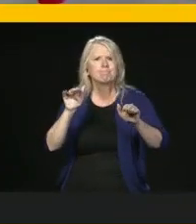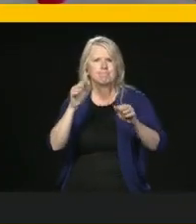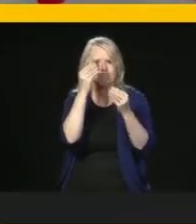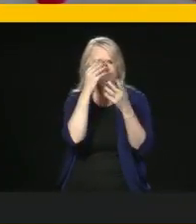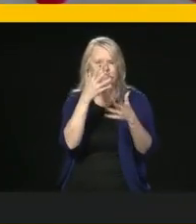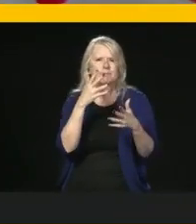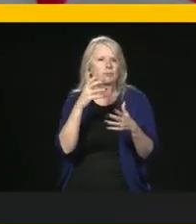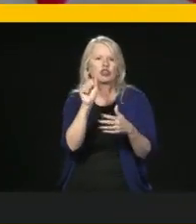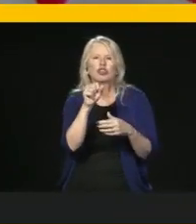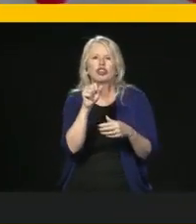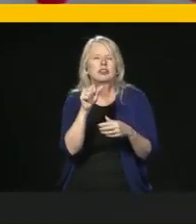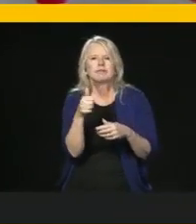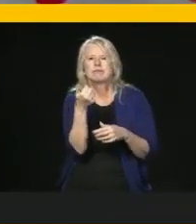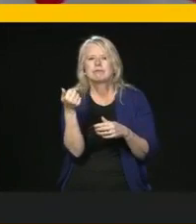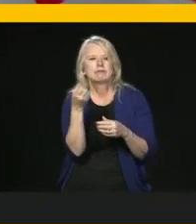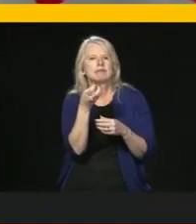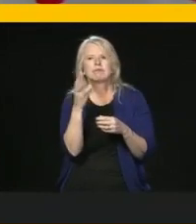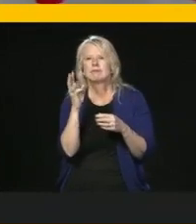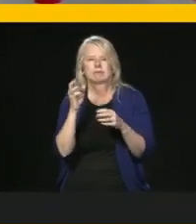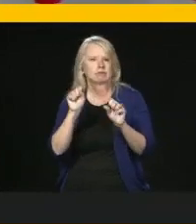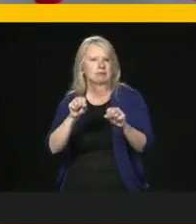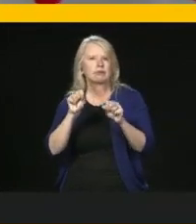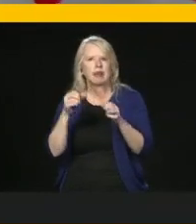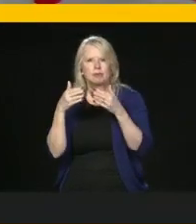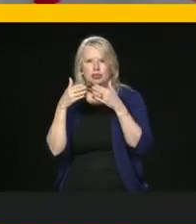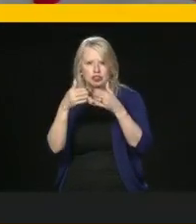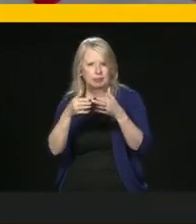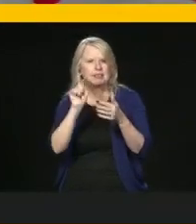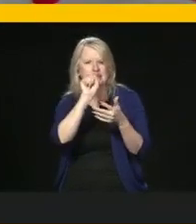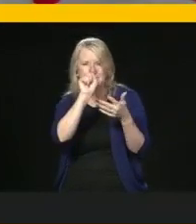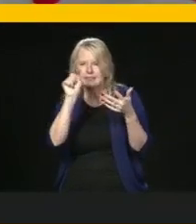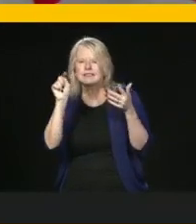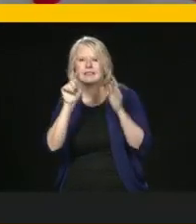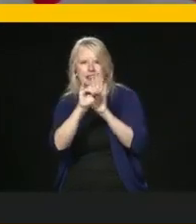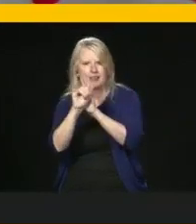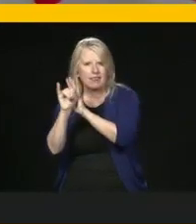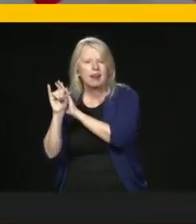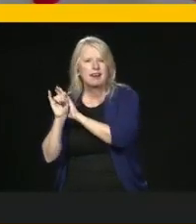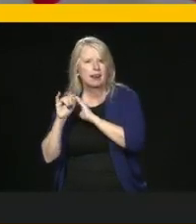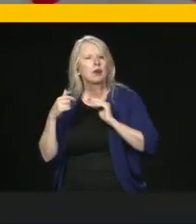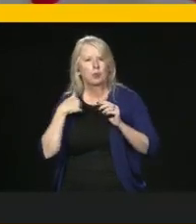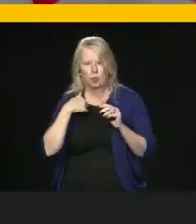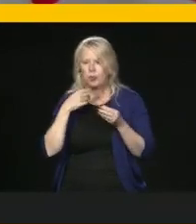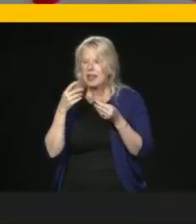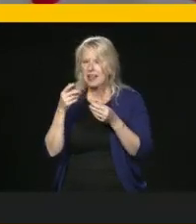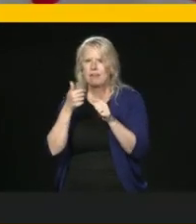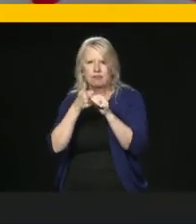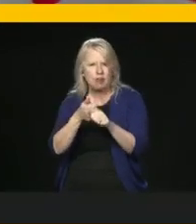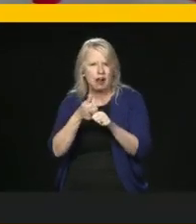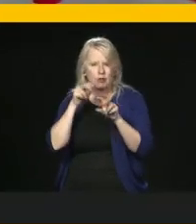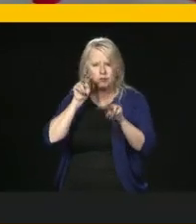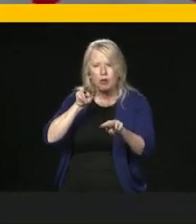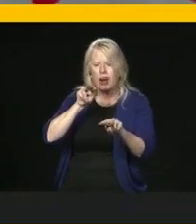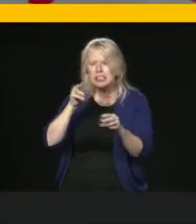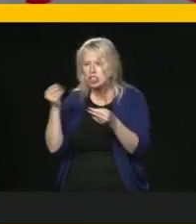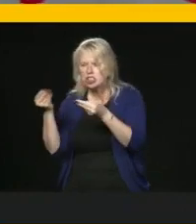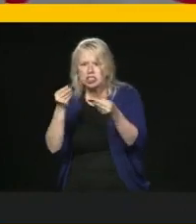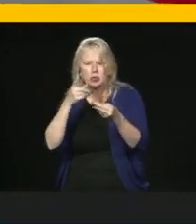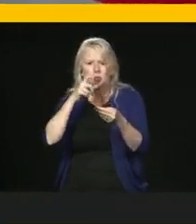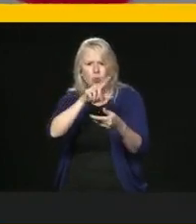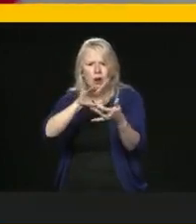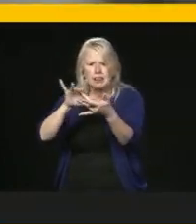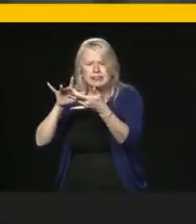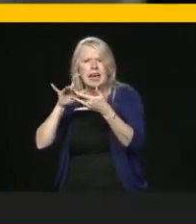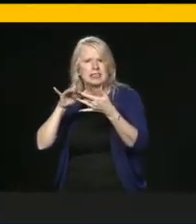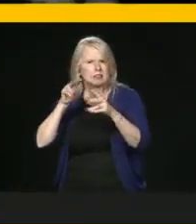ships happening, but we are trying to trace those very vigorously. If I could just say to reporters